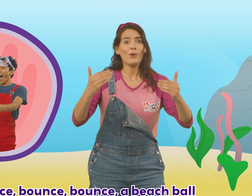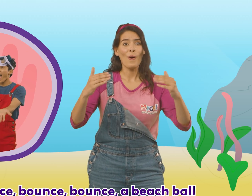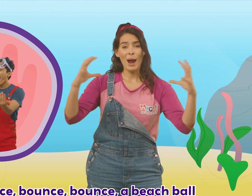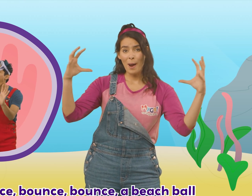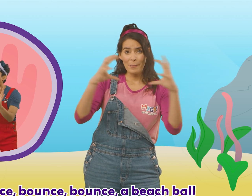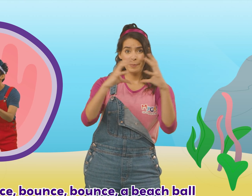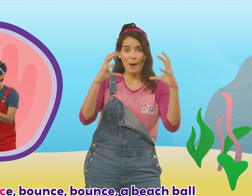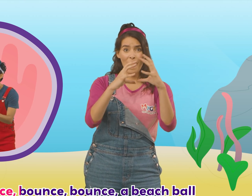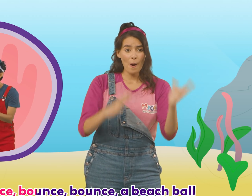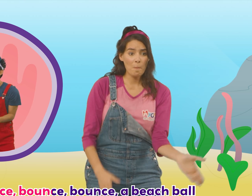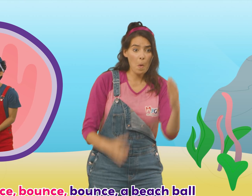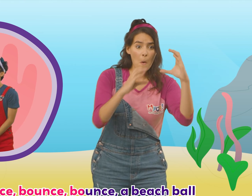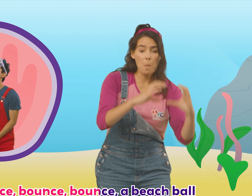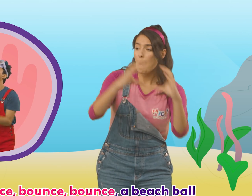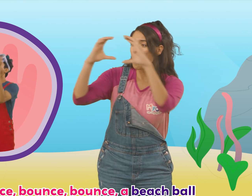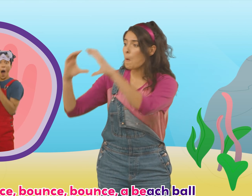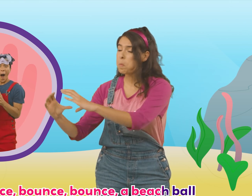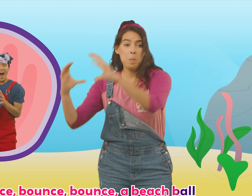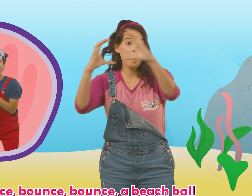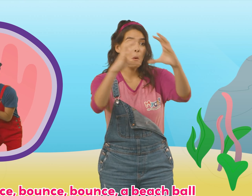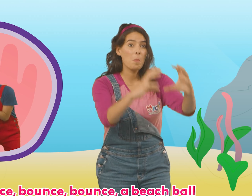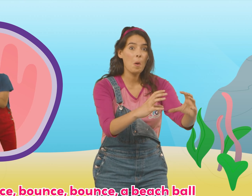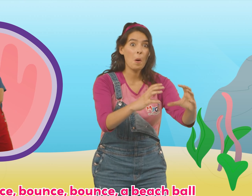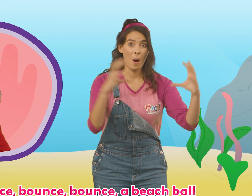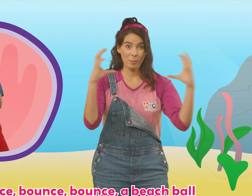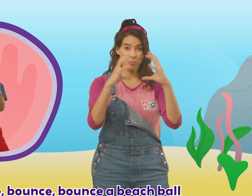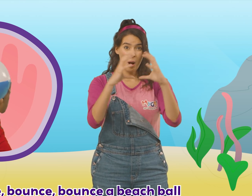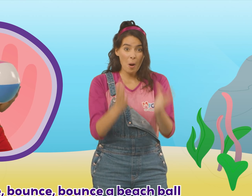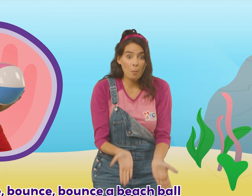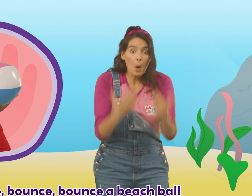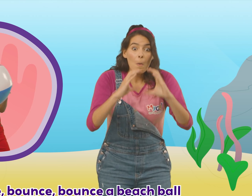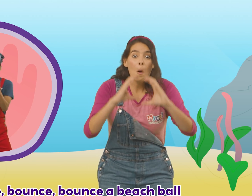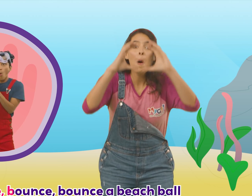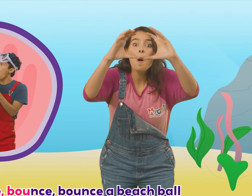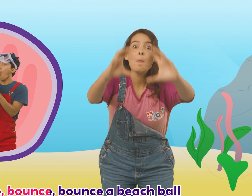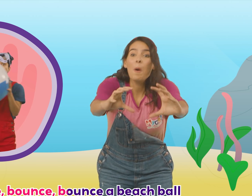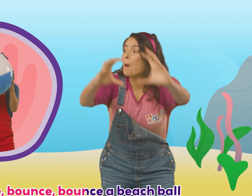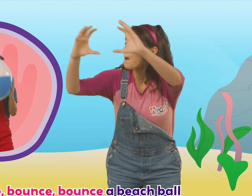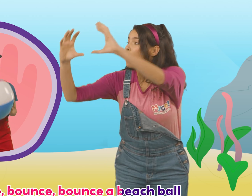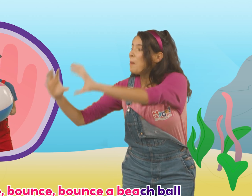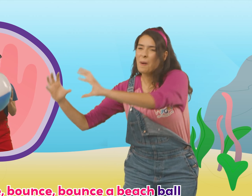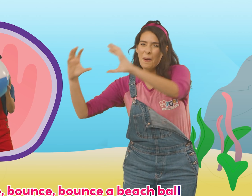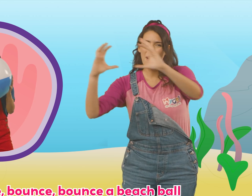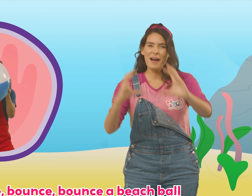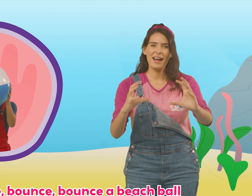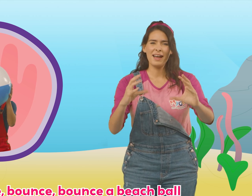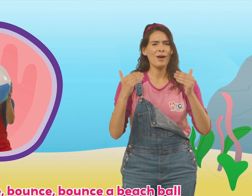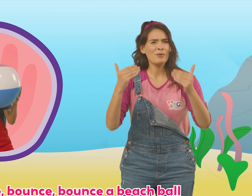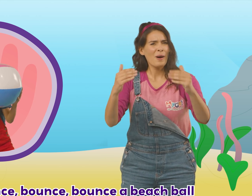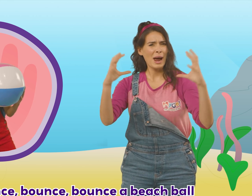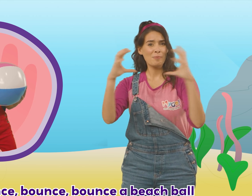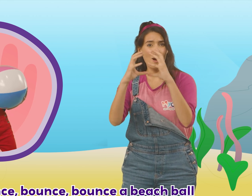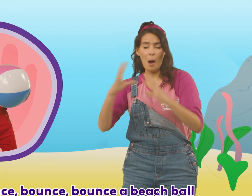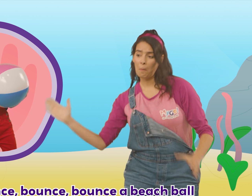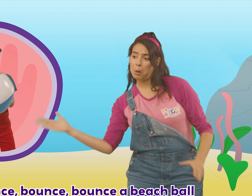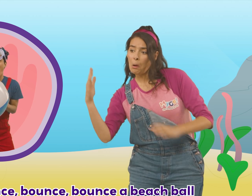Let's bounce, bounce, bounce a beach ball. Bounce, bounce, bounce a beach ball.